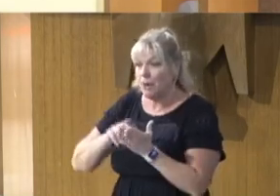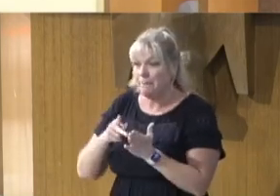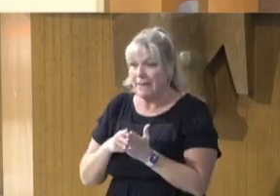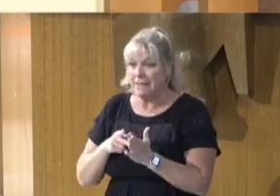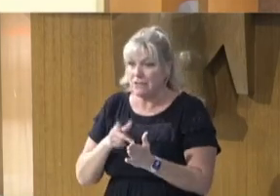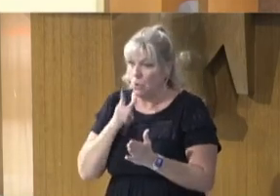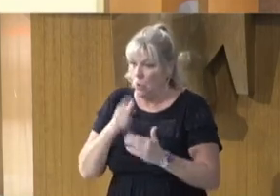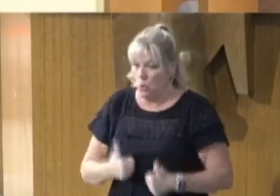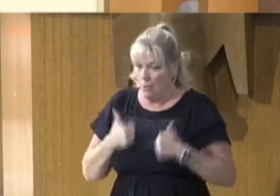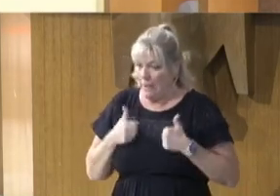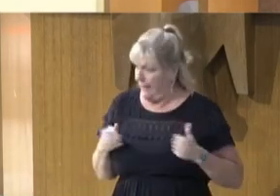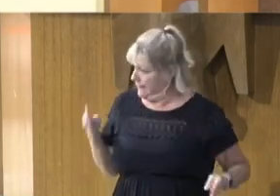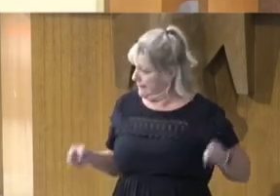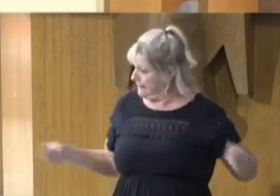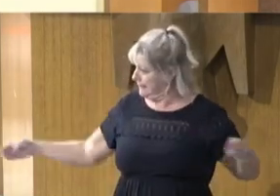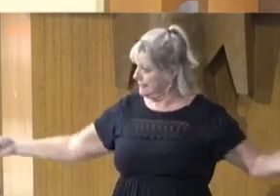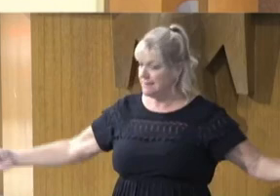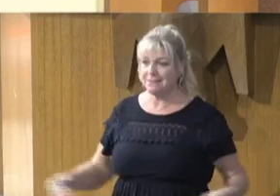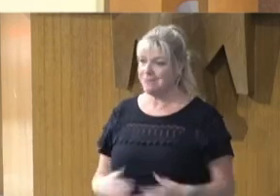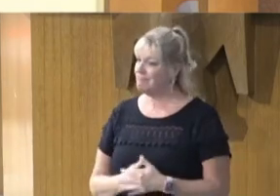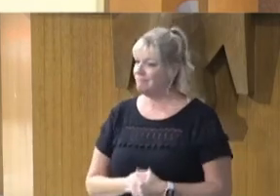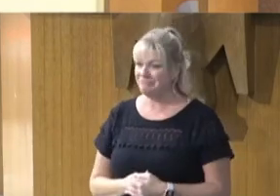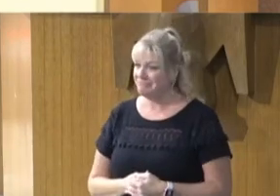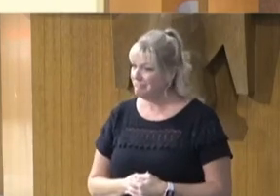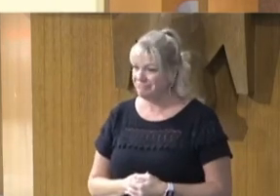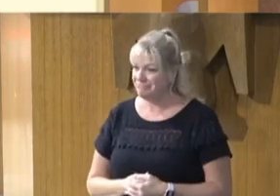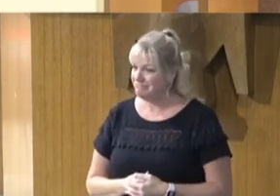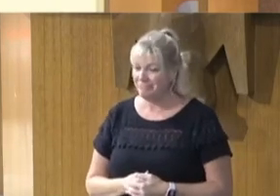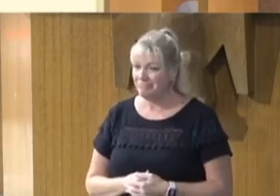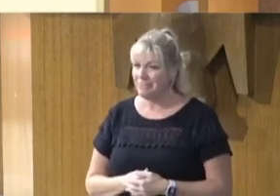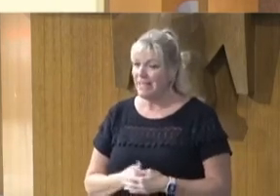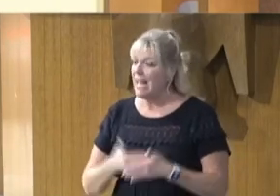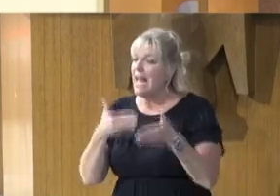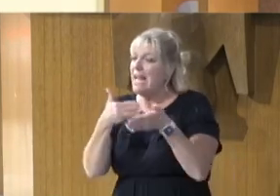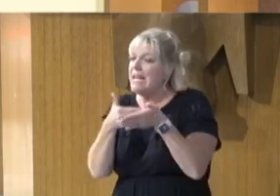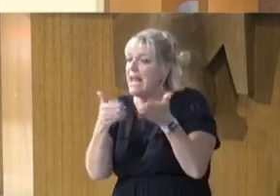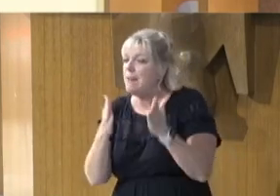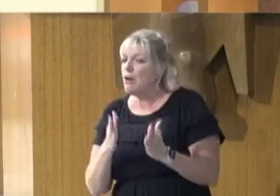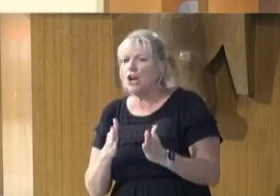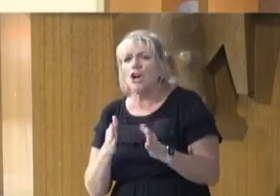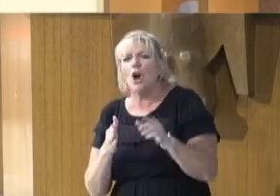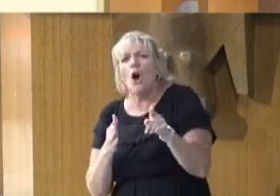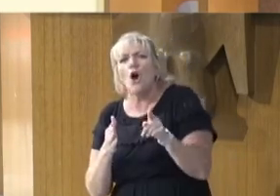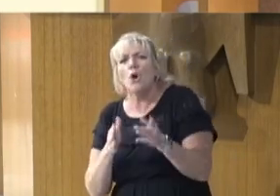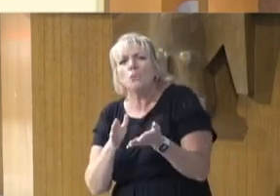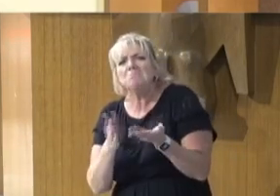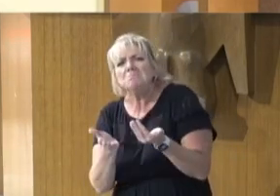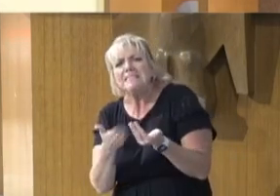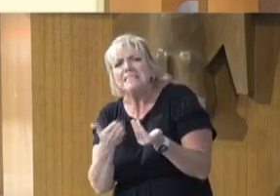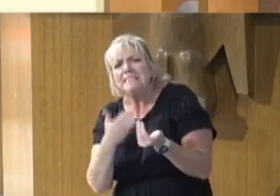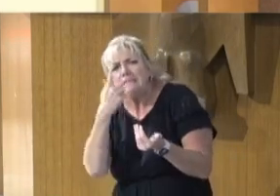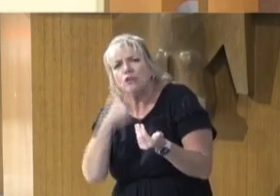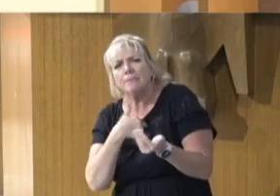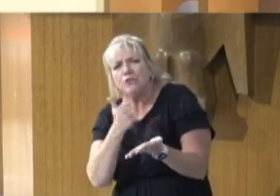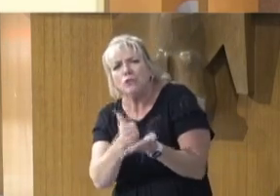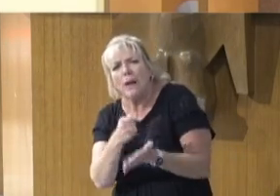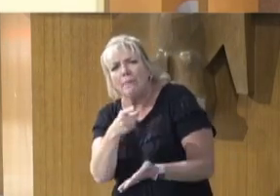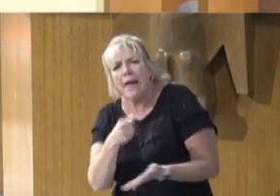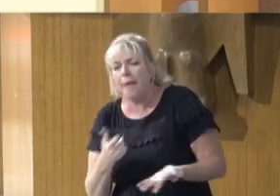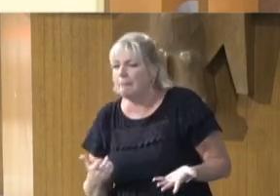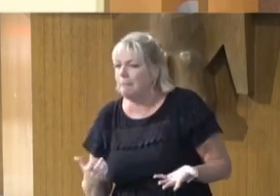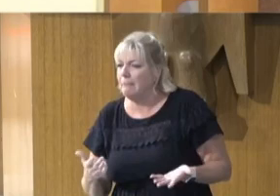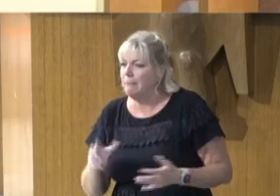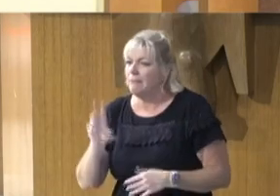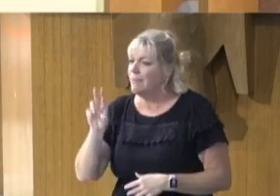to you. Your neighbor is not just someone who happens to be very convenient for you to help. Your neighbor is not the one